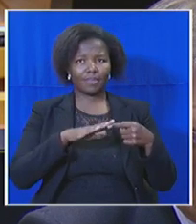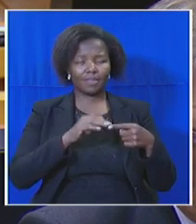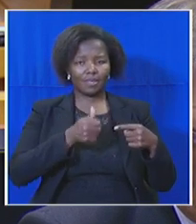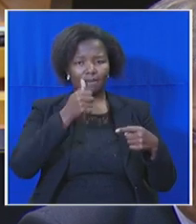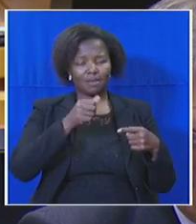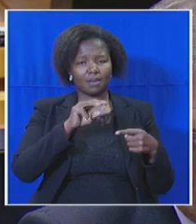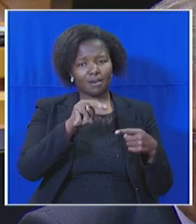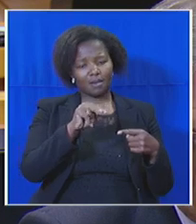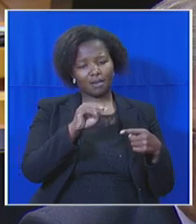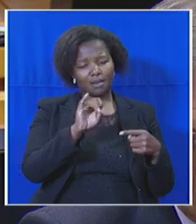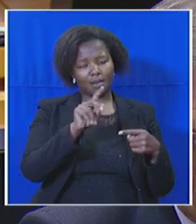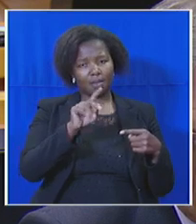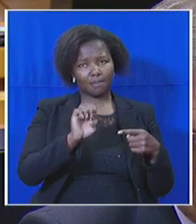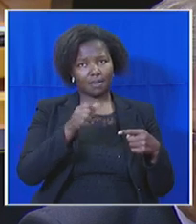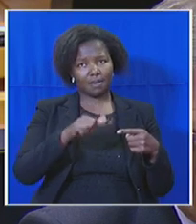Mike